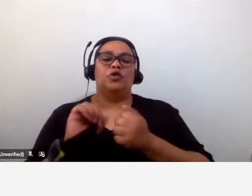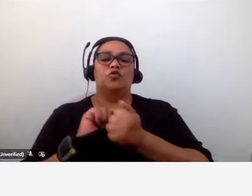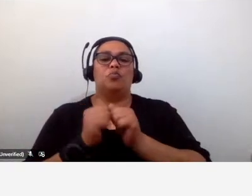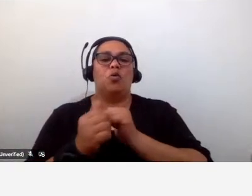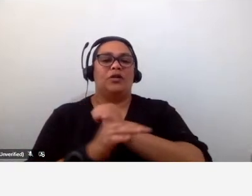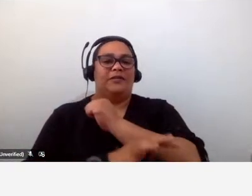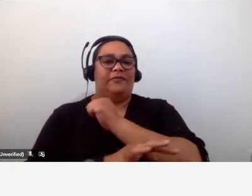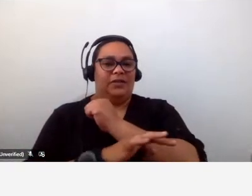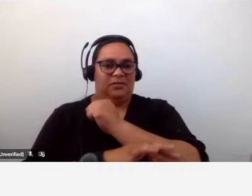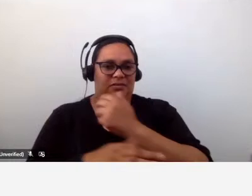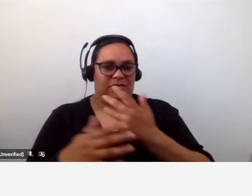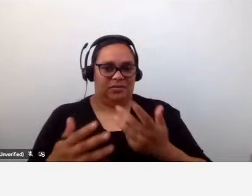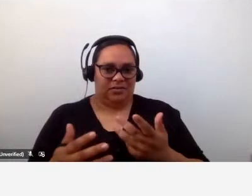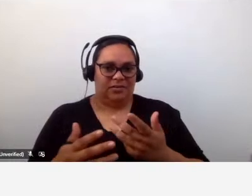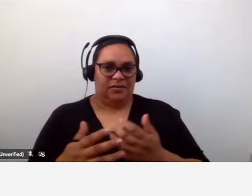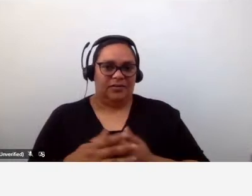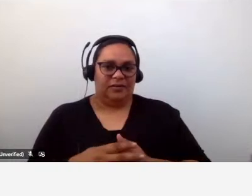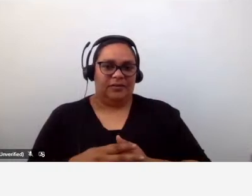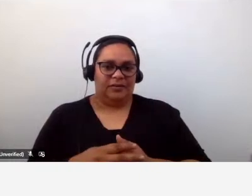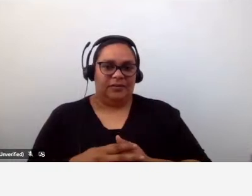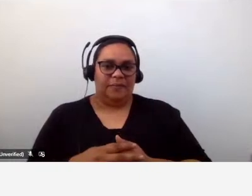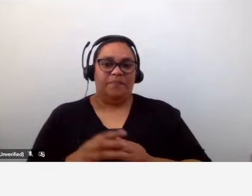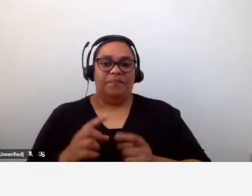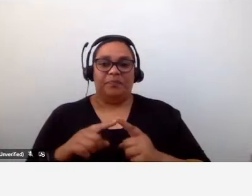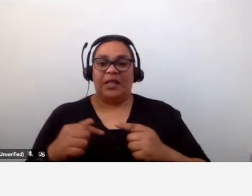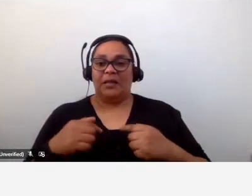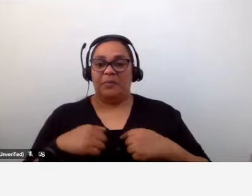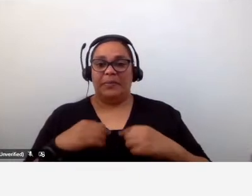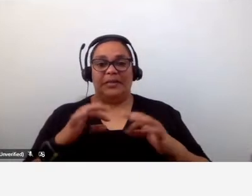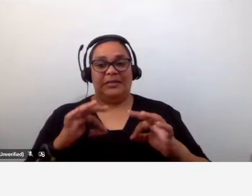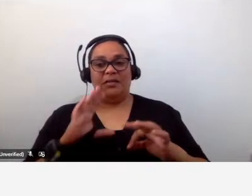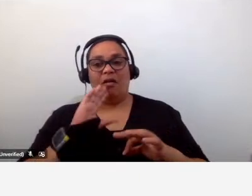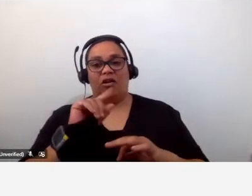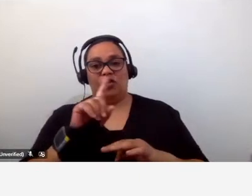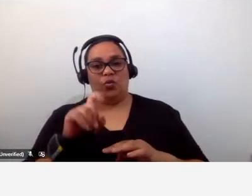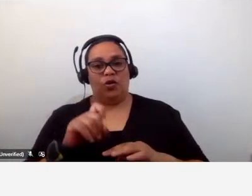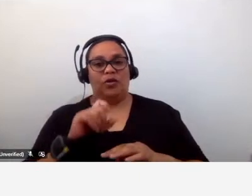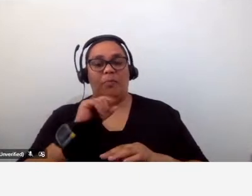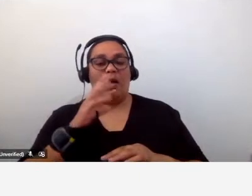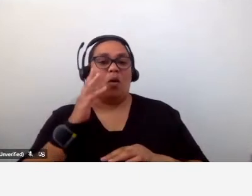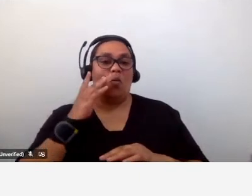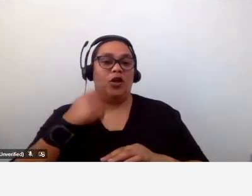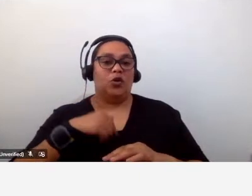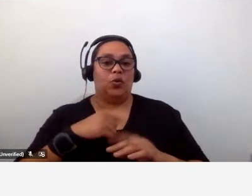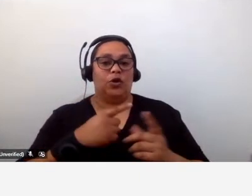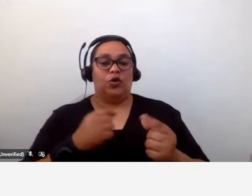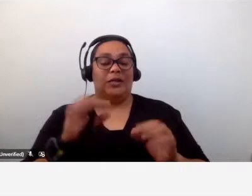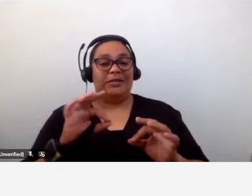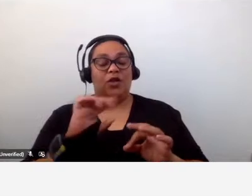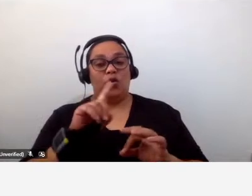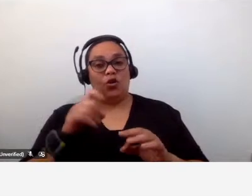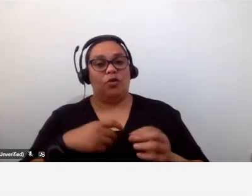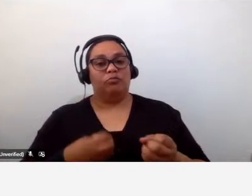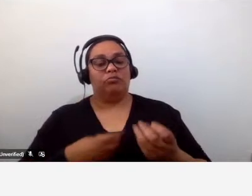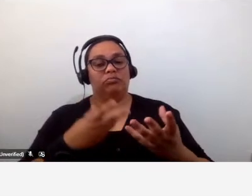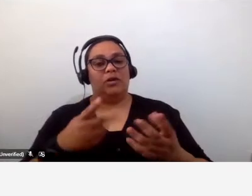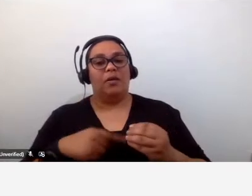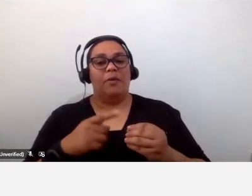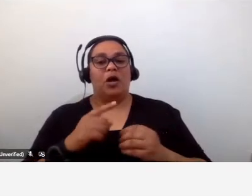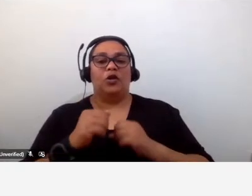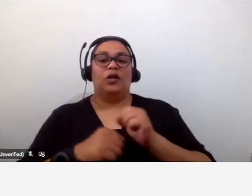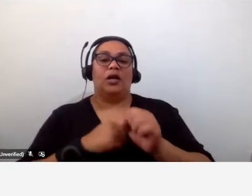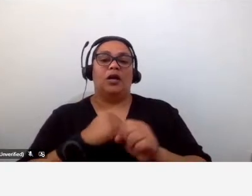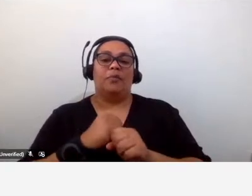facilities. And I posed this question also when we were dealing with, I raised this question dealing with the annual, with